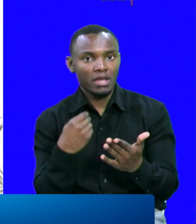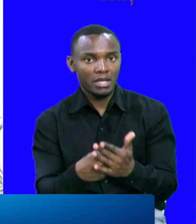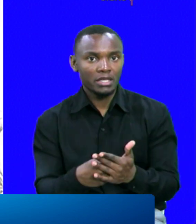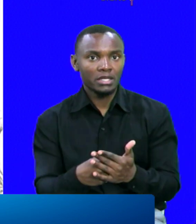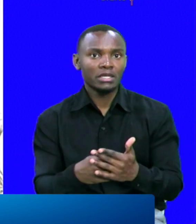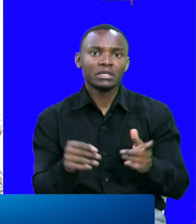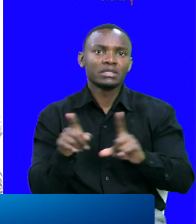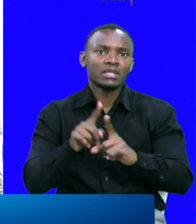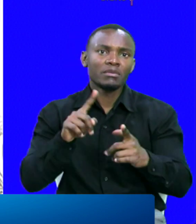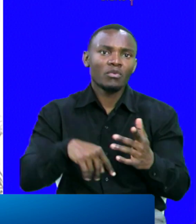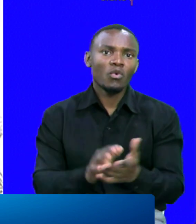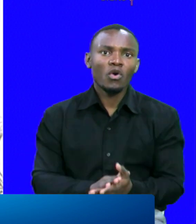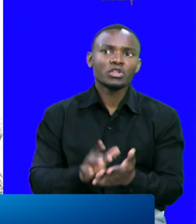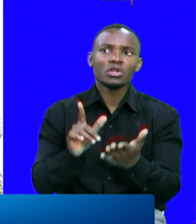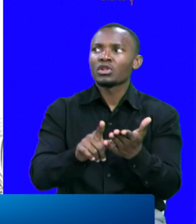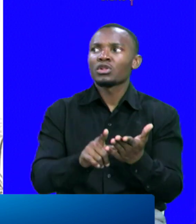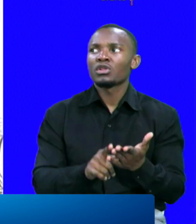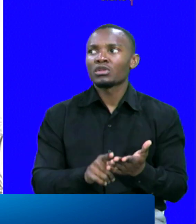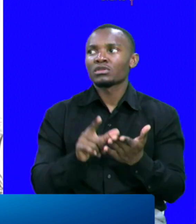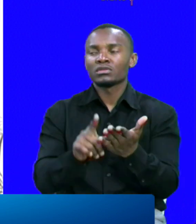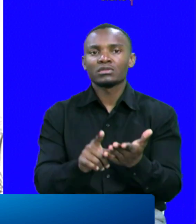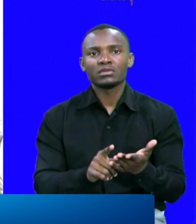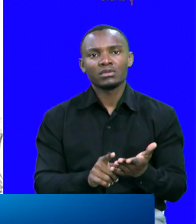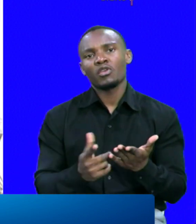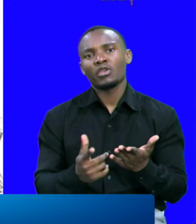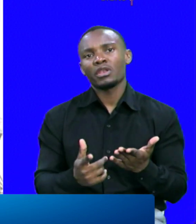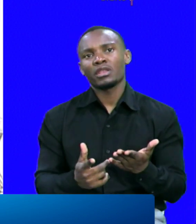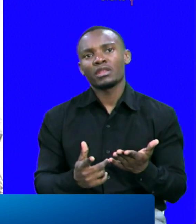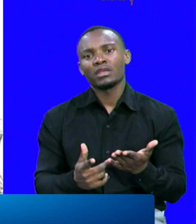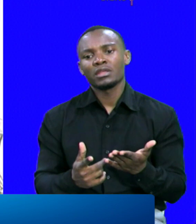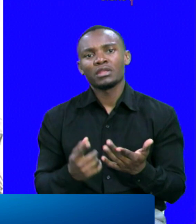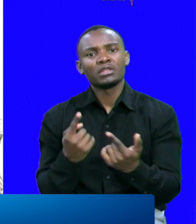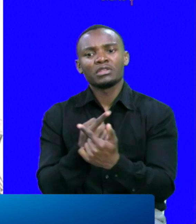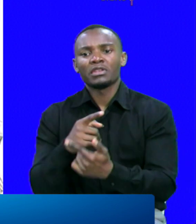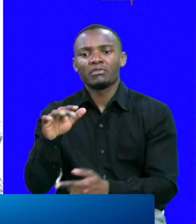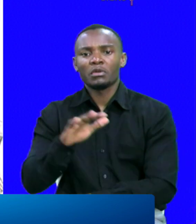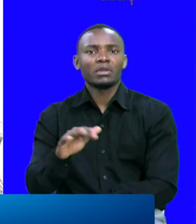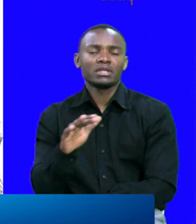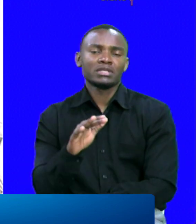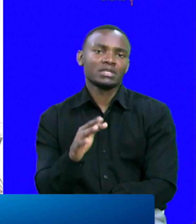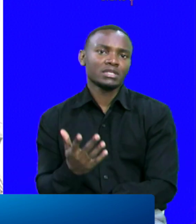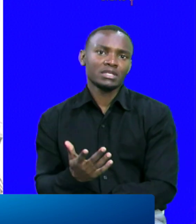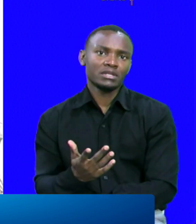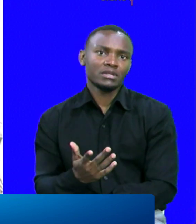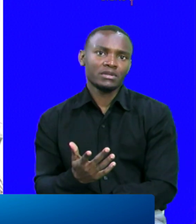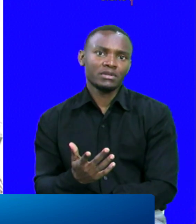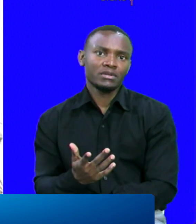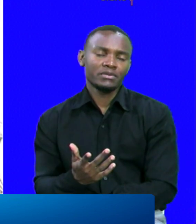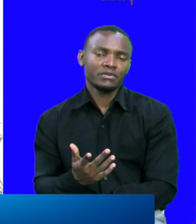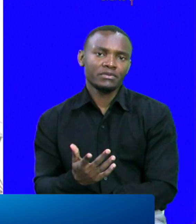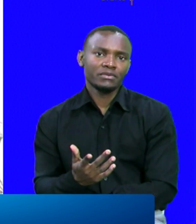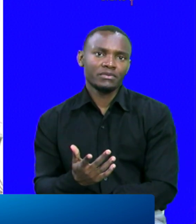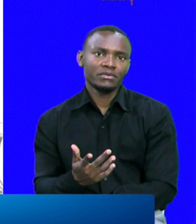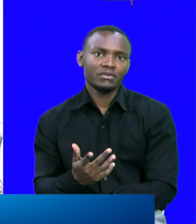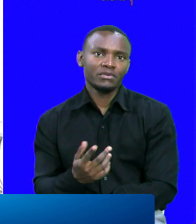because as a result of using other people's money and contracting debt left,